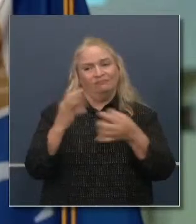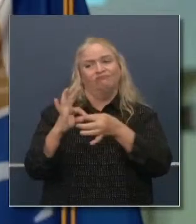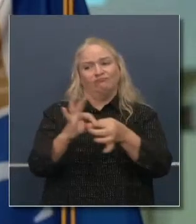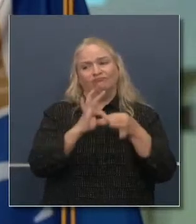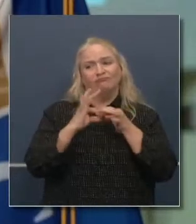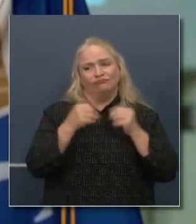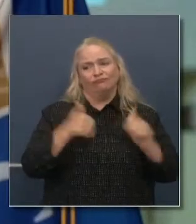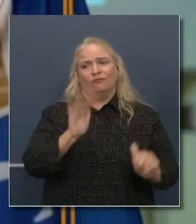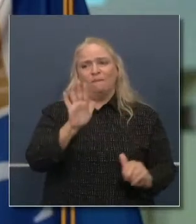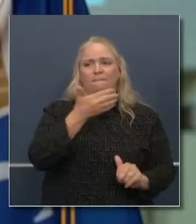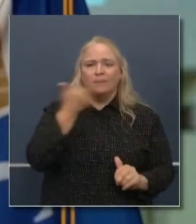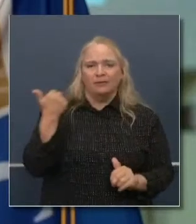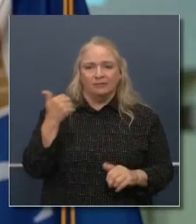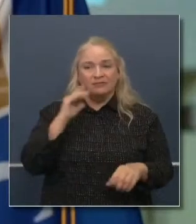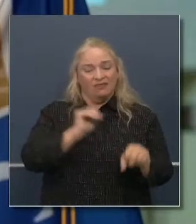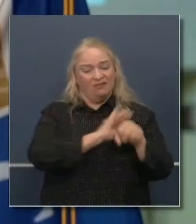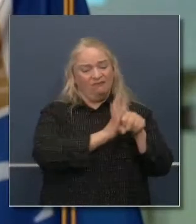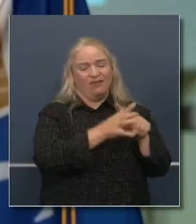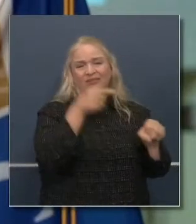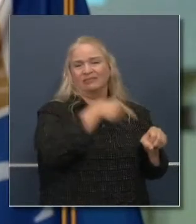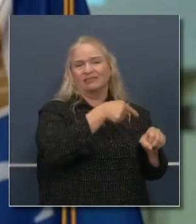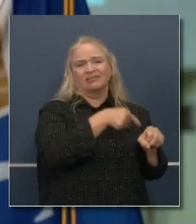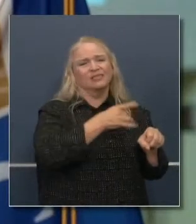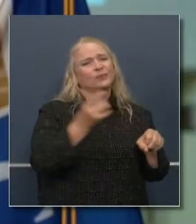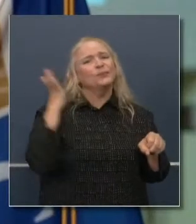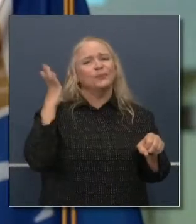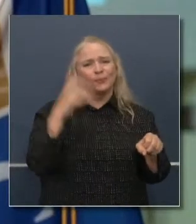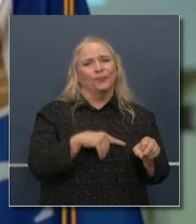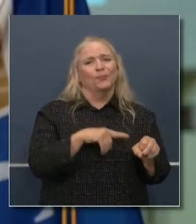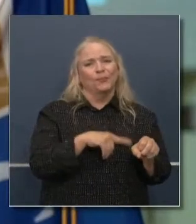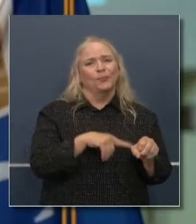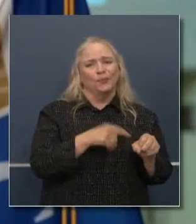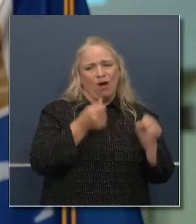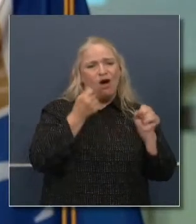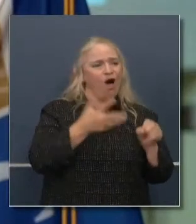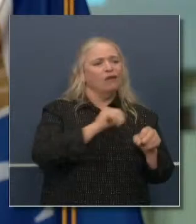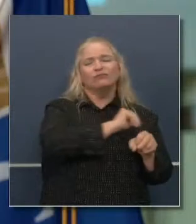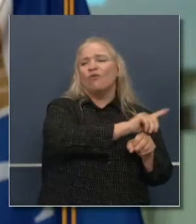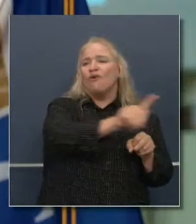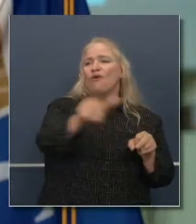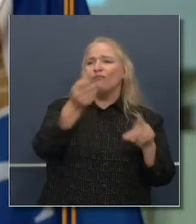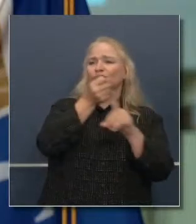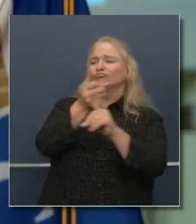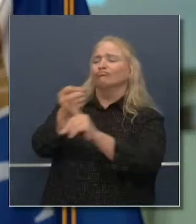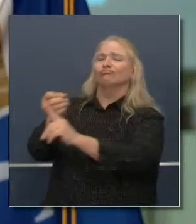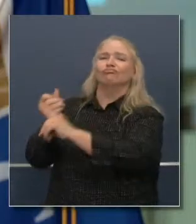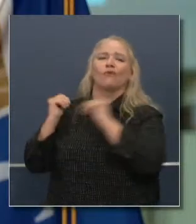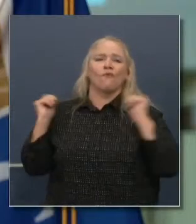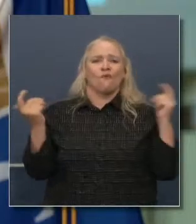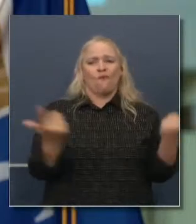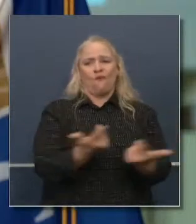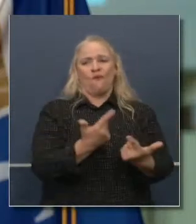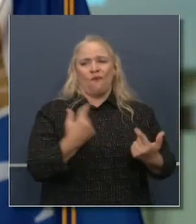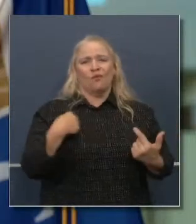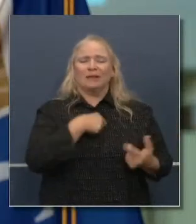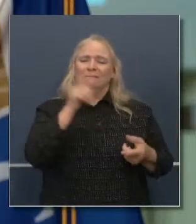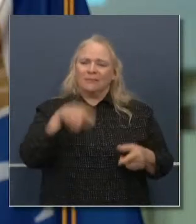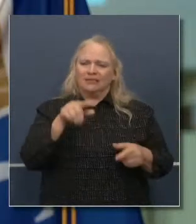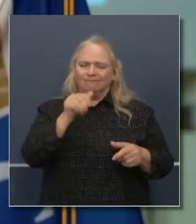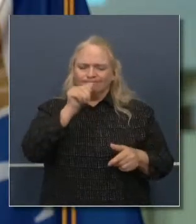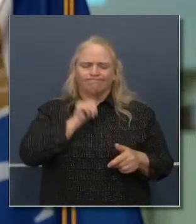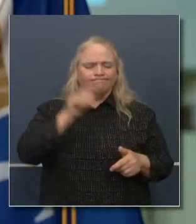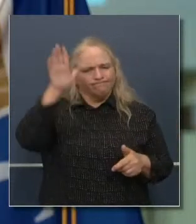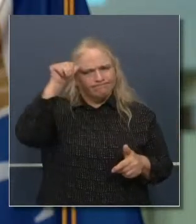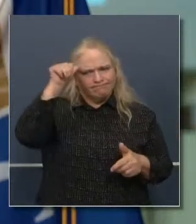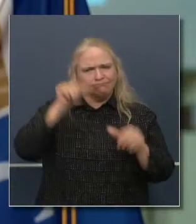virus and the ubiquity of this virus and our need to maintain our vigilance and continue to